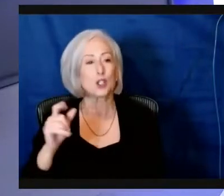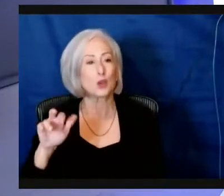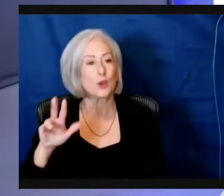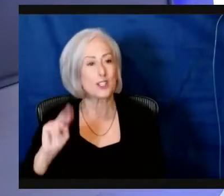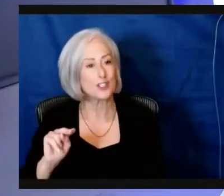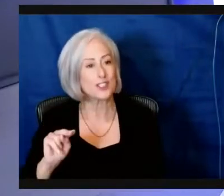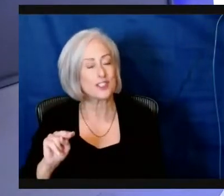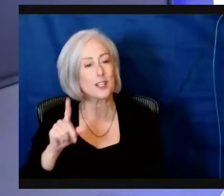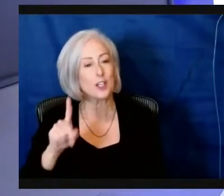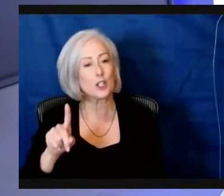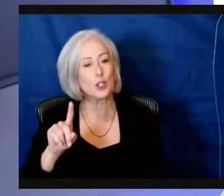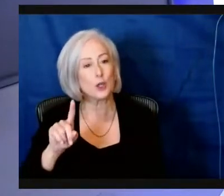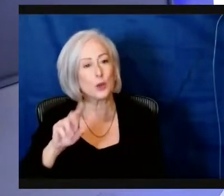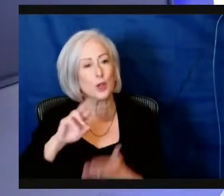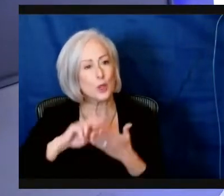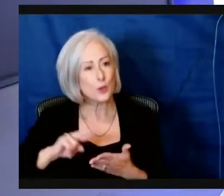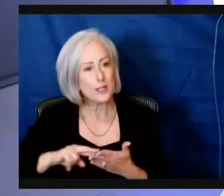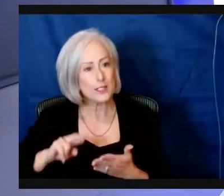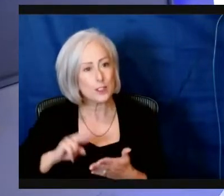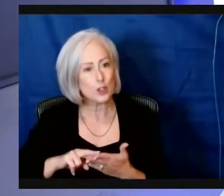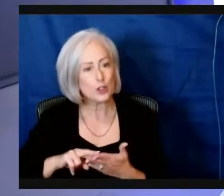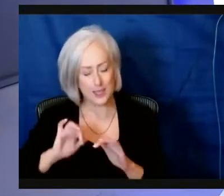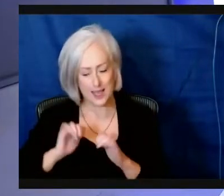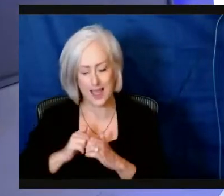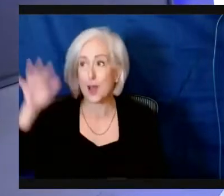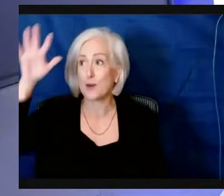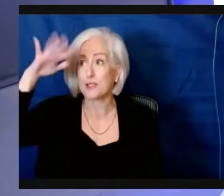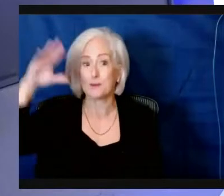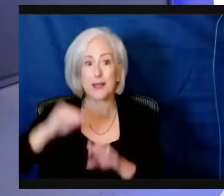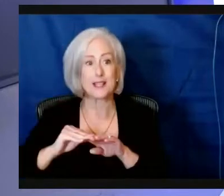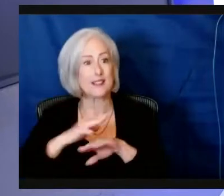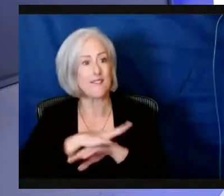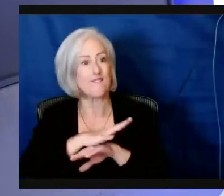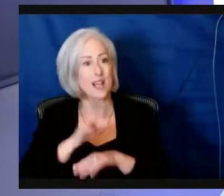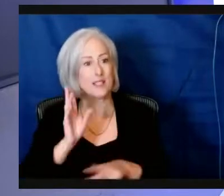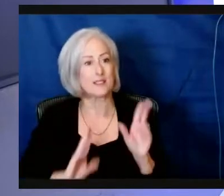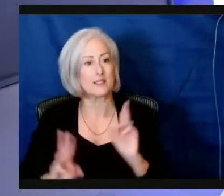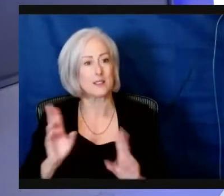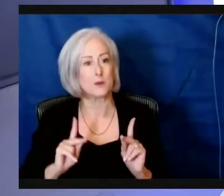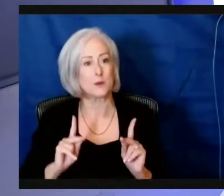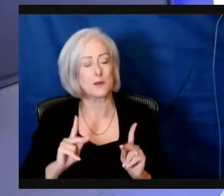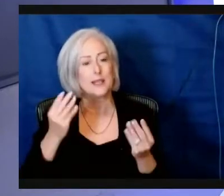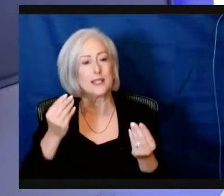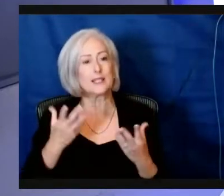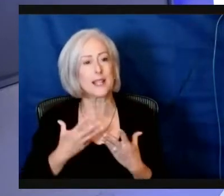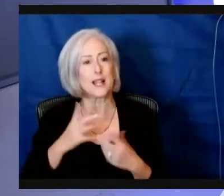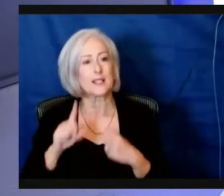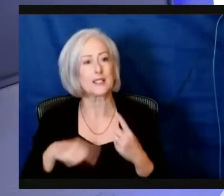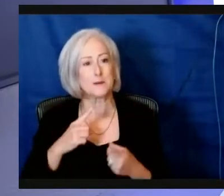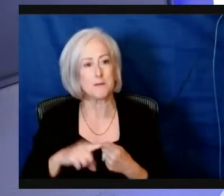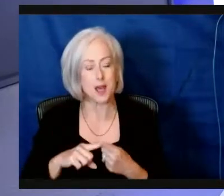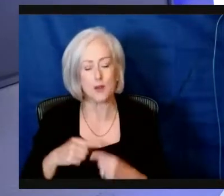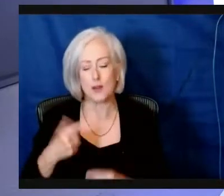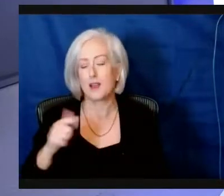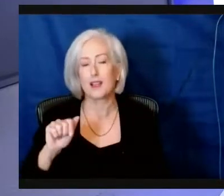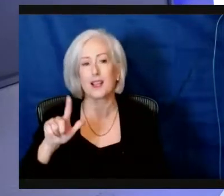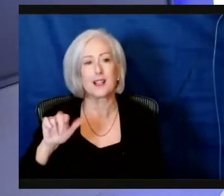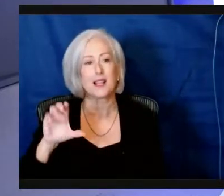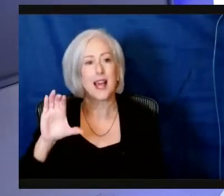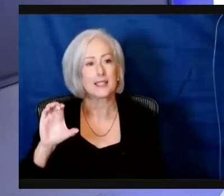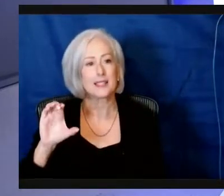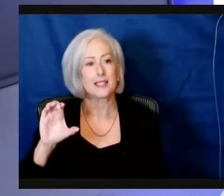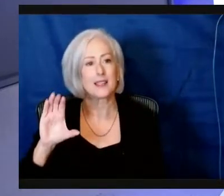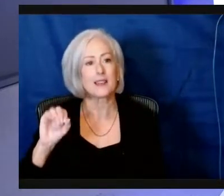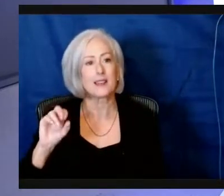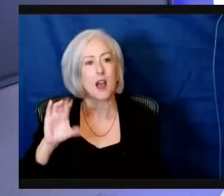research on the effects of space on humans. Tell us about your work around galactic cosmic radiation, which happens in deep